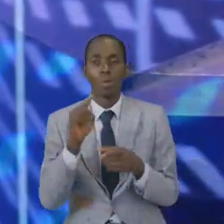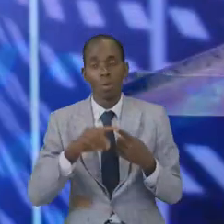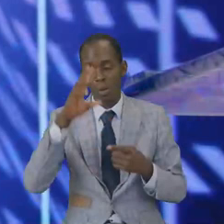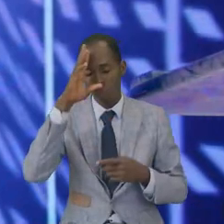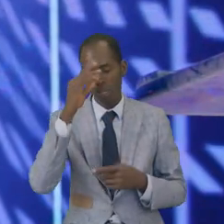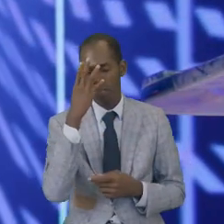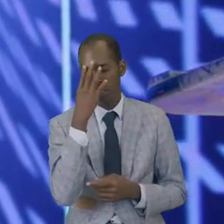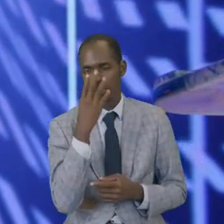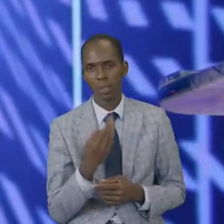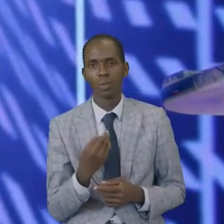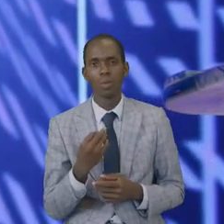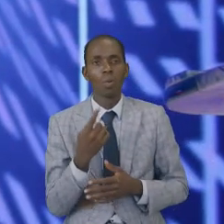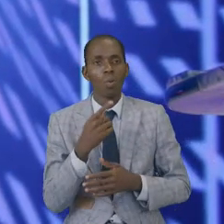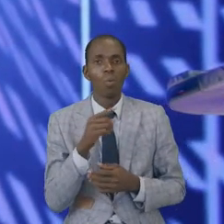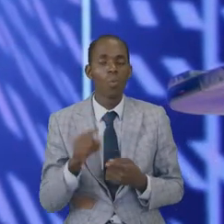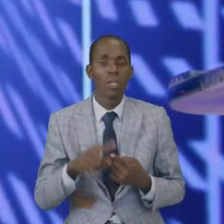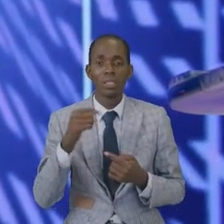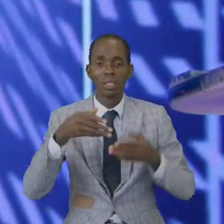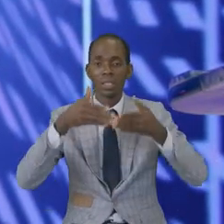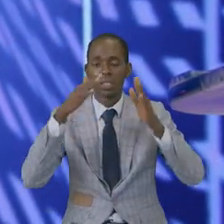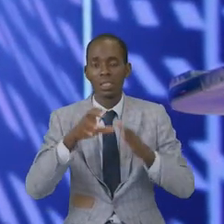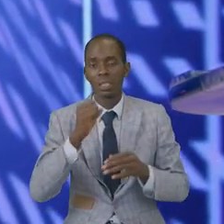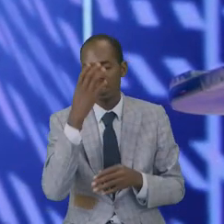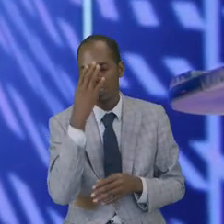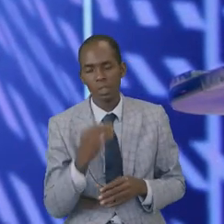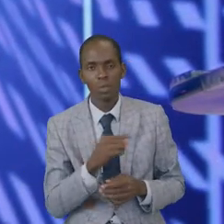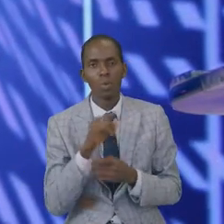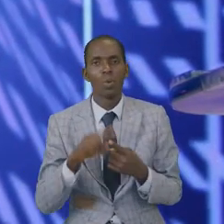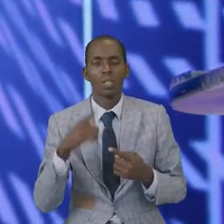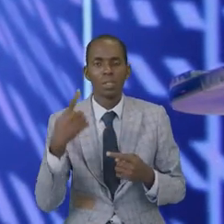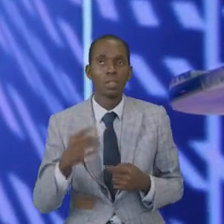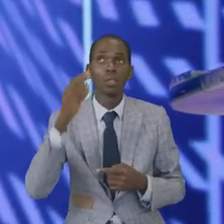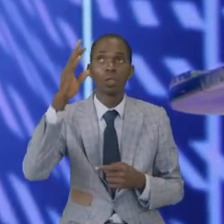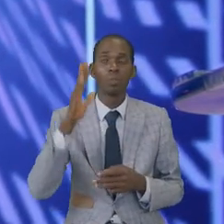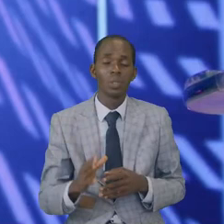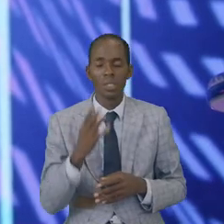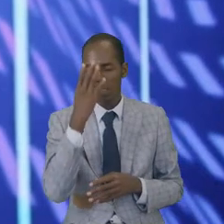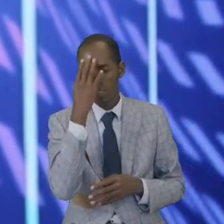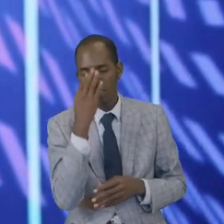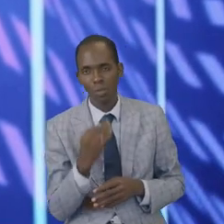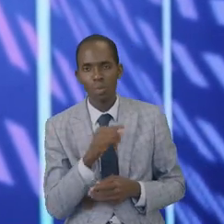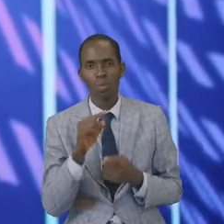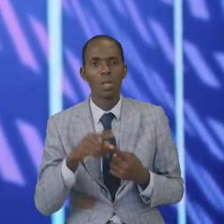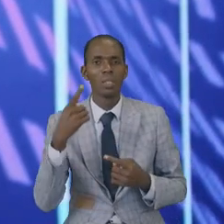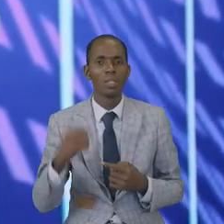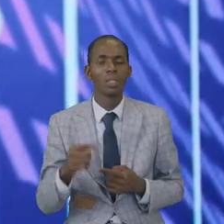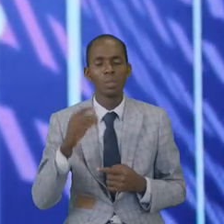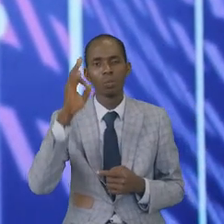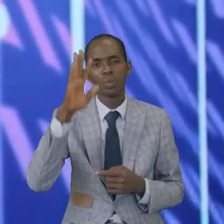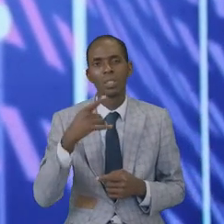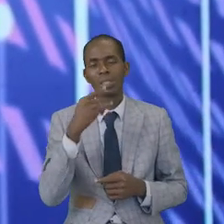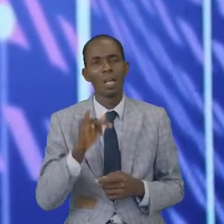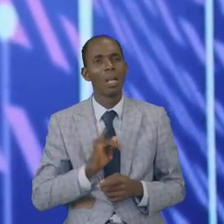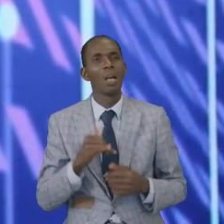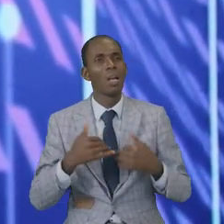slept, well, the leaders sleep. While the ministers sleep, what the ministers say, I've been talking